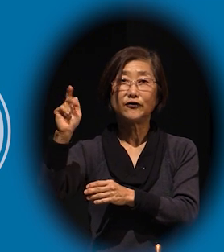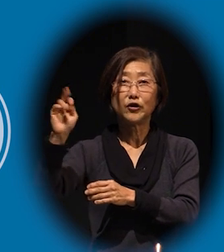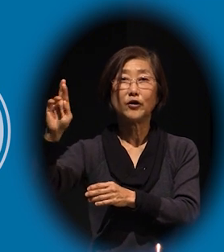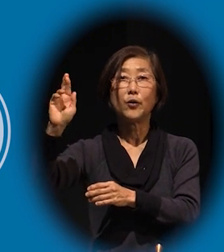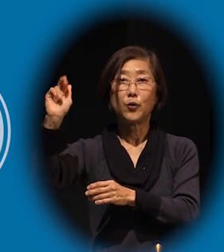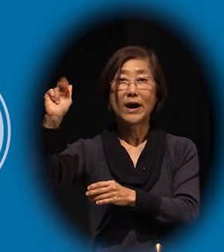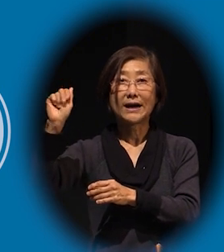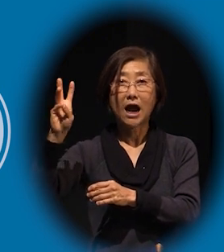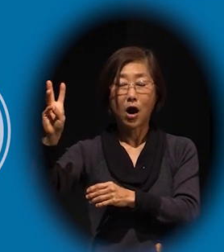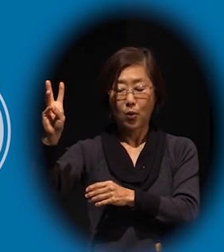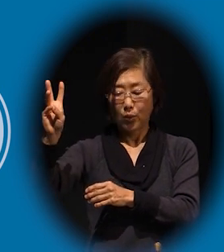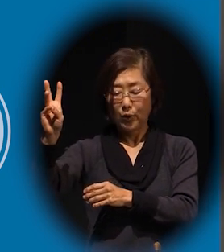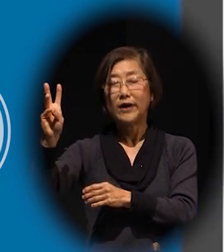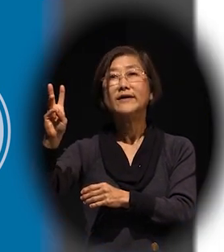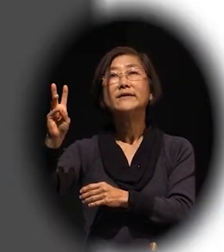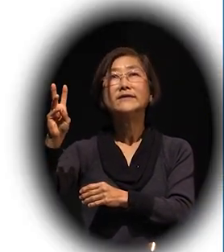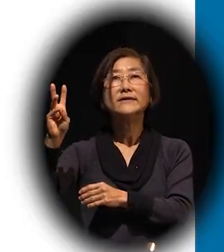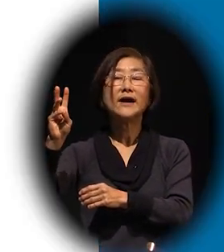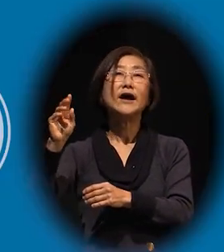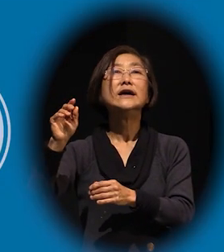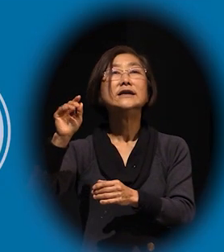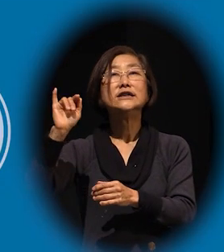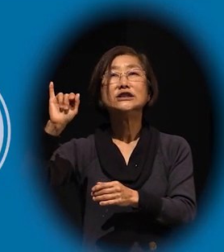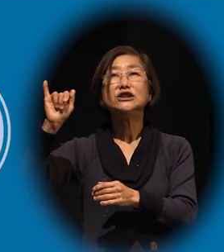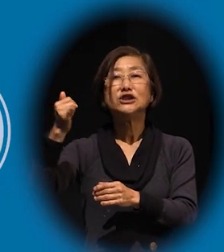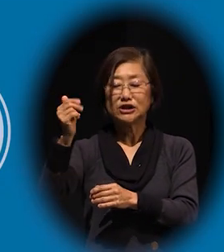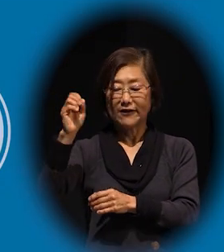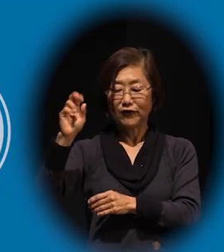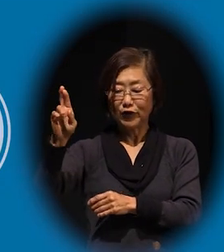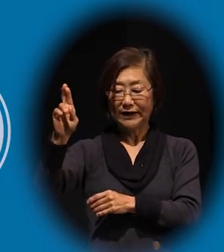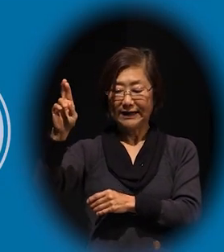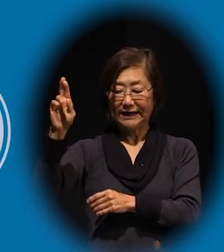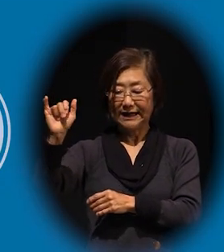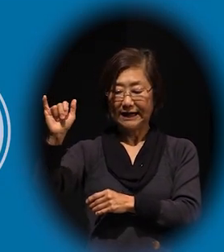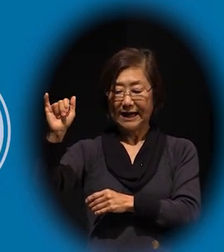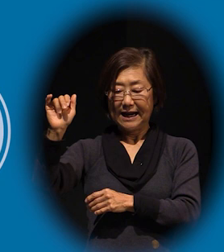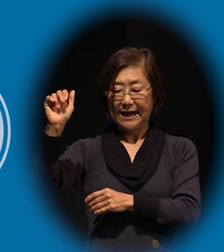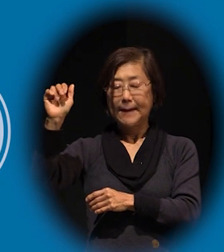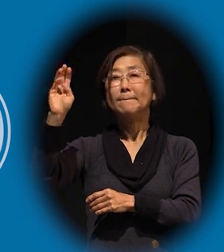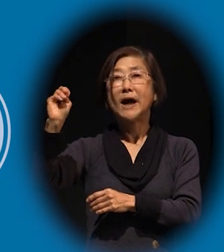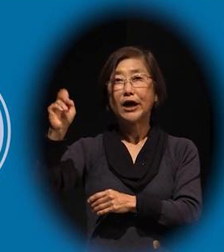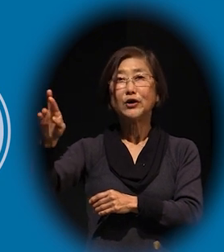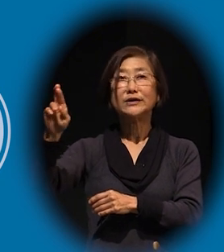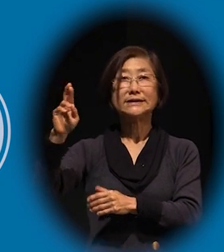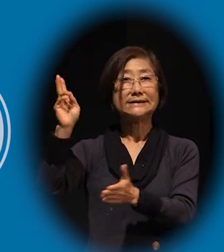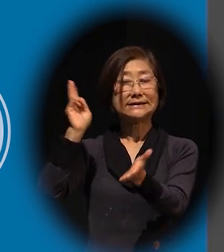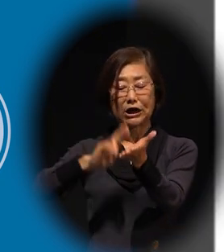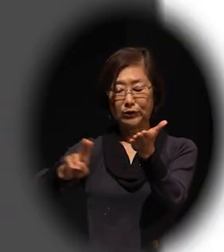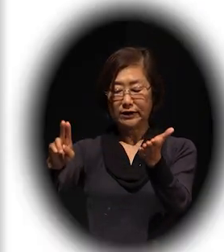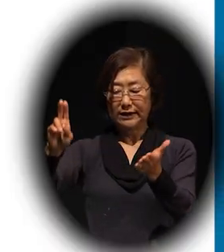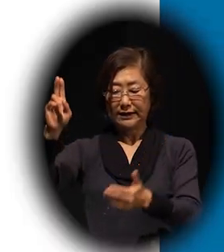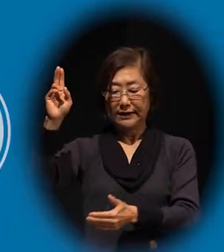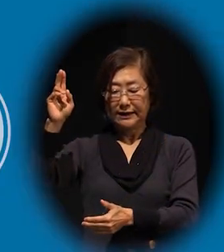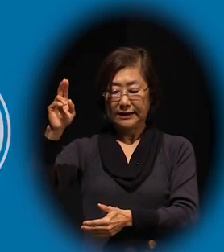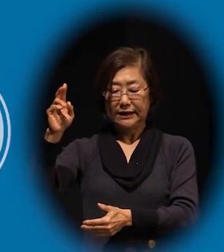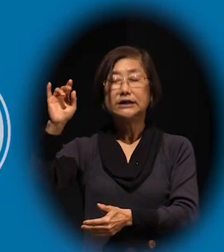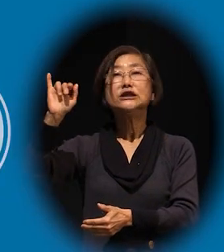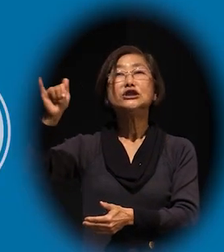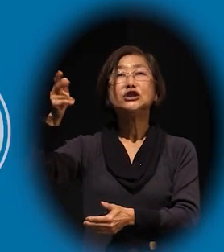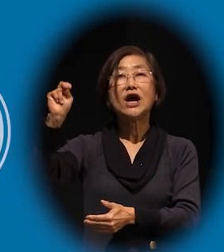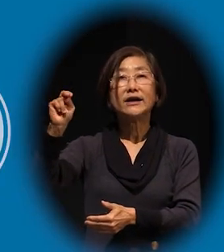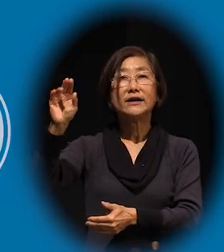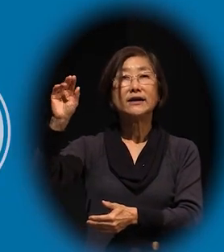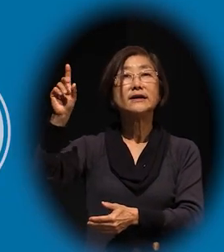Jennifer Rakow, Vice Chair. Mr. Jeffrey A. Meyer, Secretary. Mr.